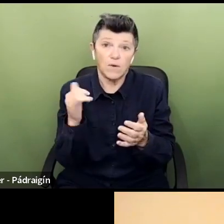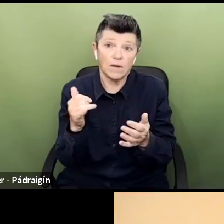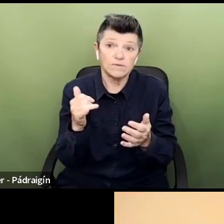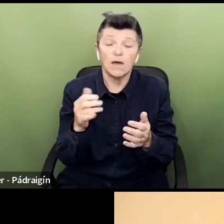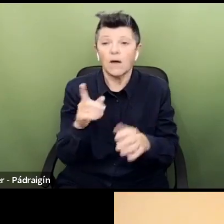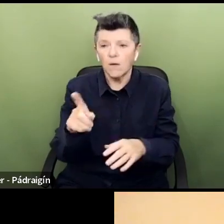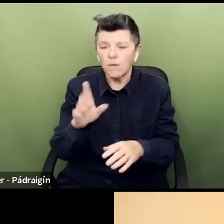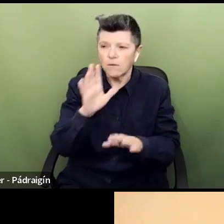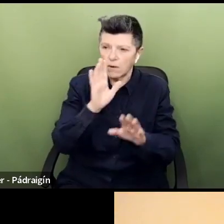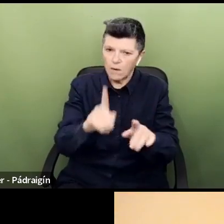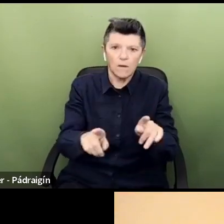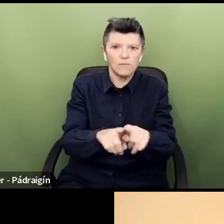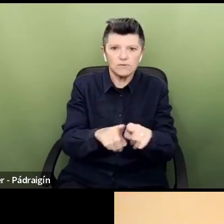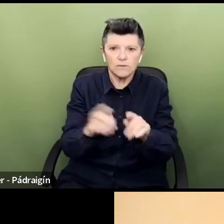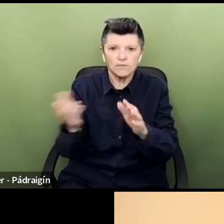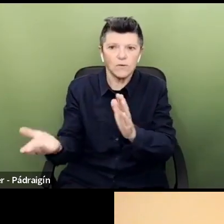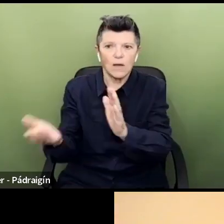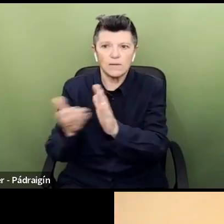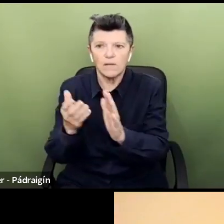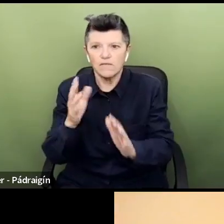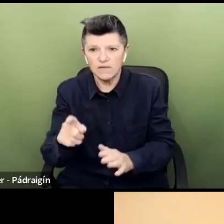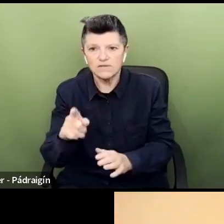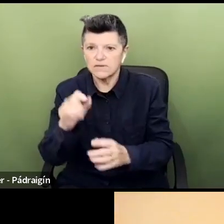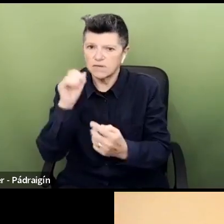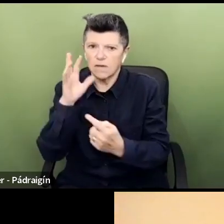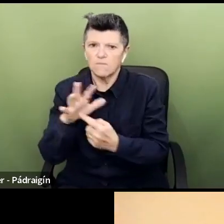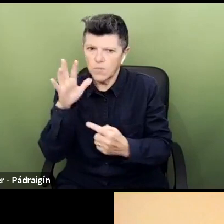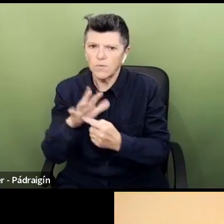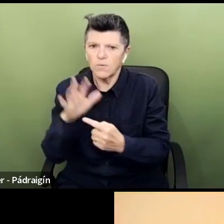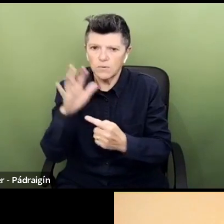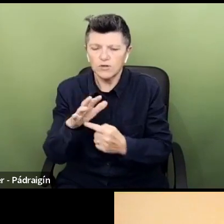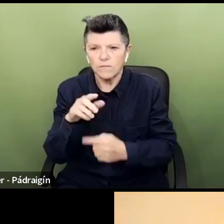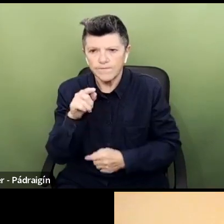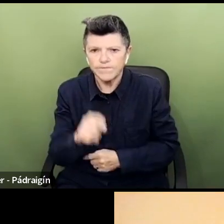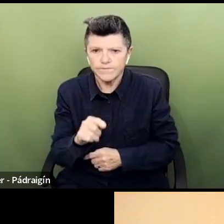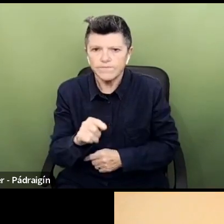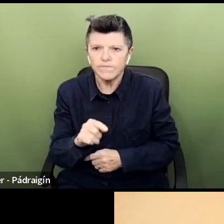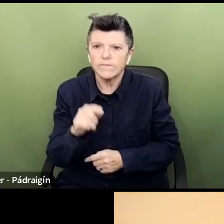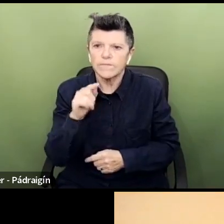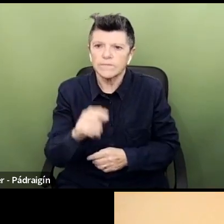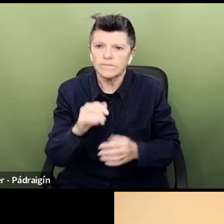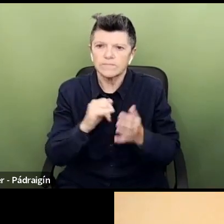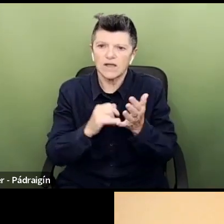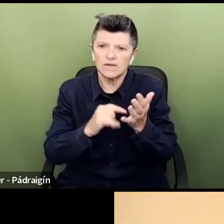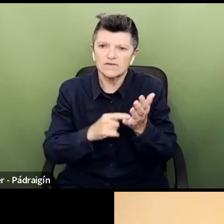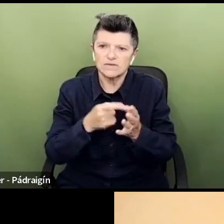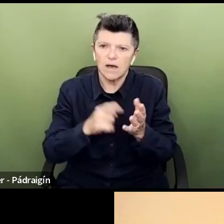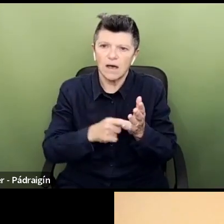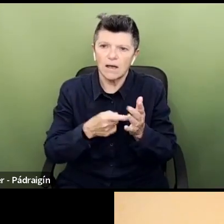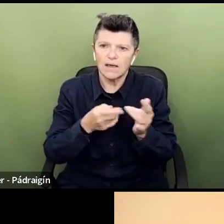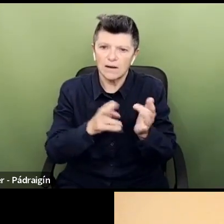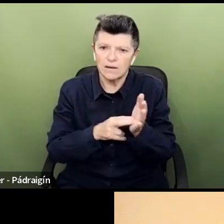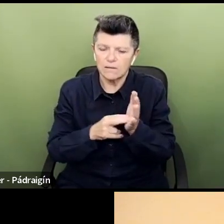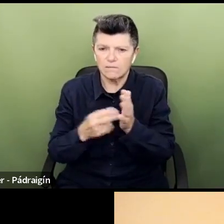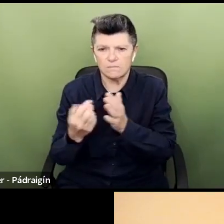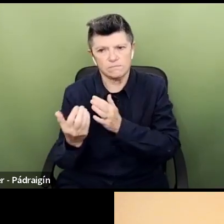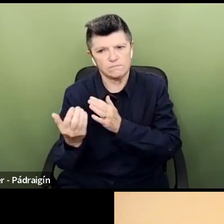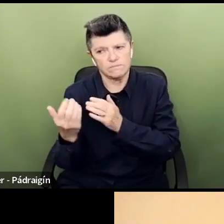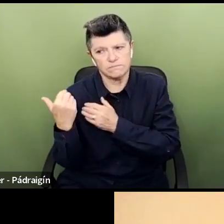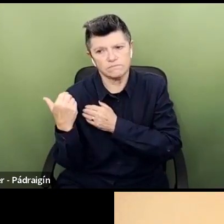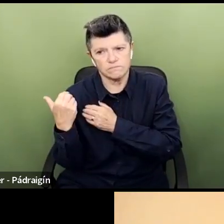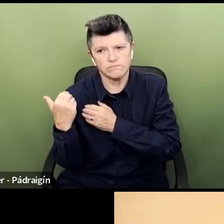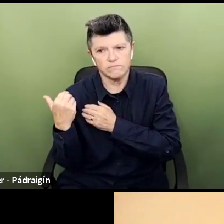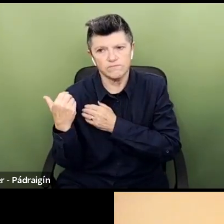the way, this is all very important, okay? In the Stalin, there is now